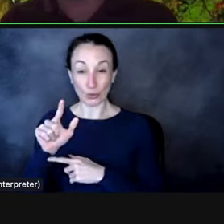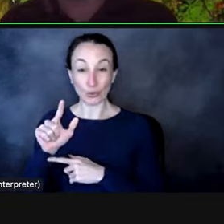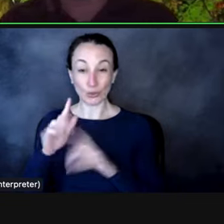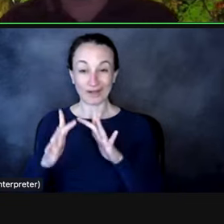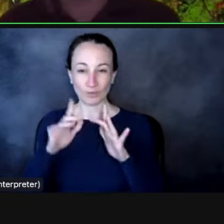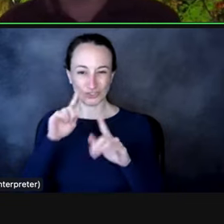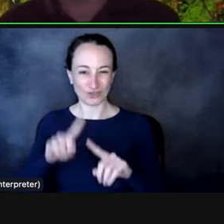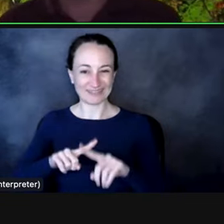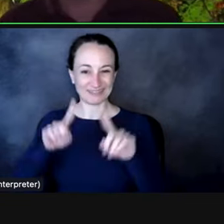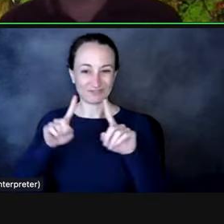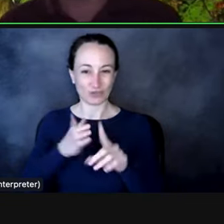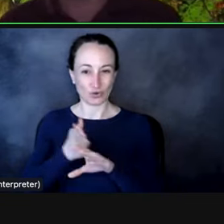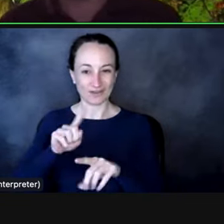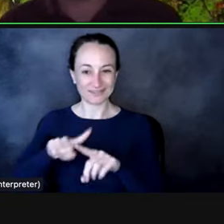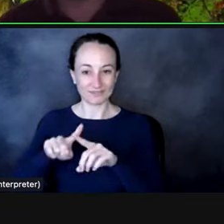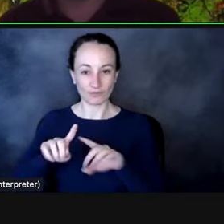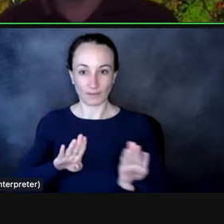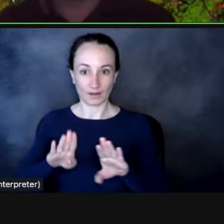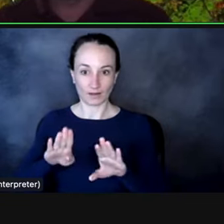domains.